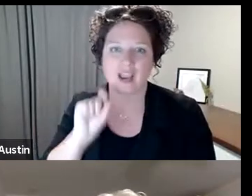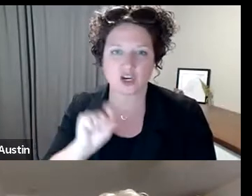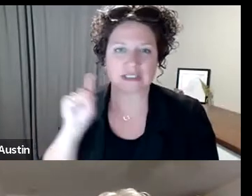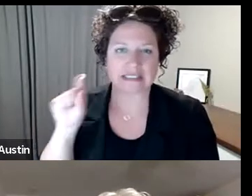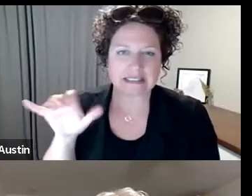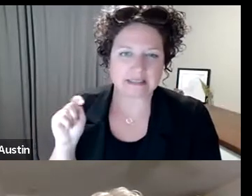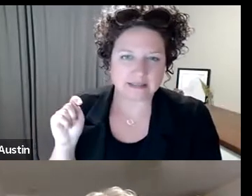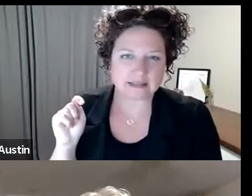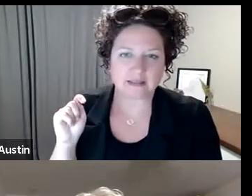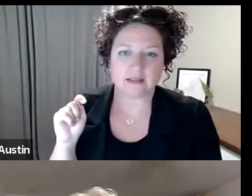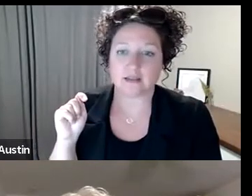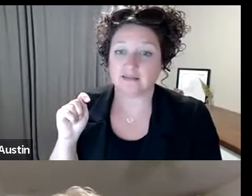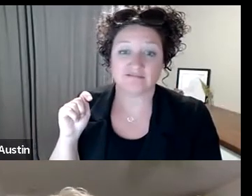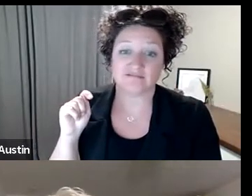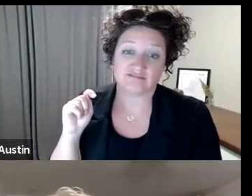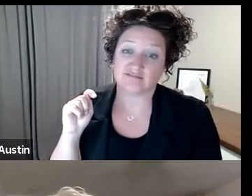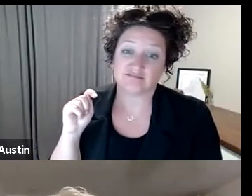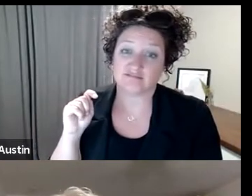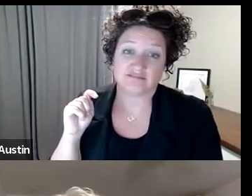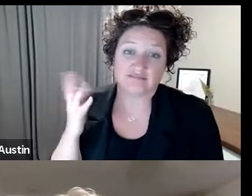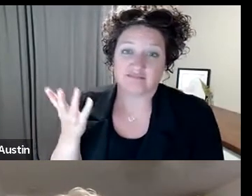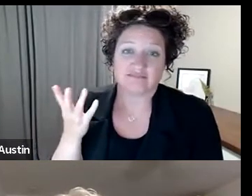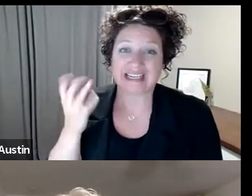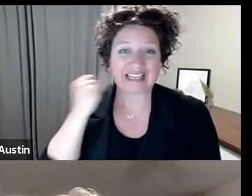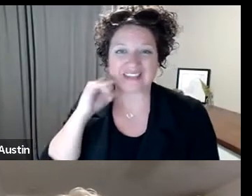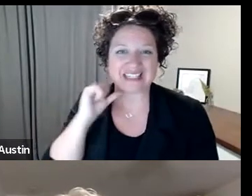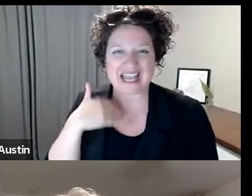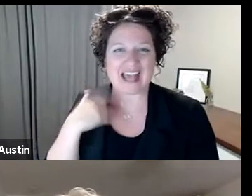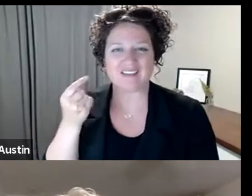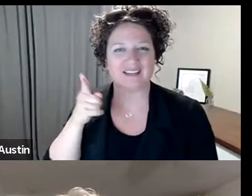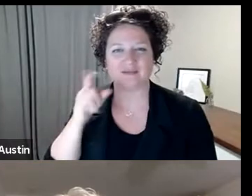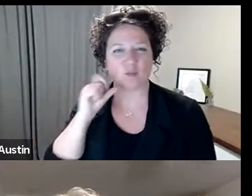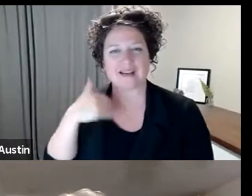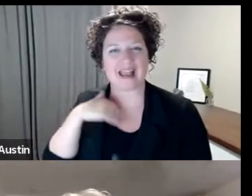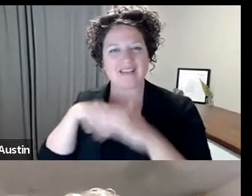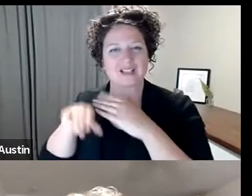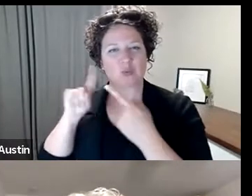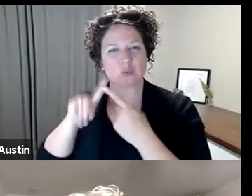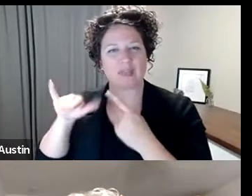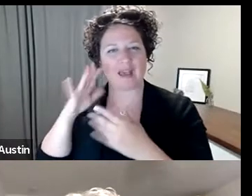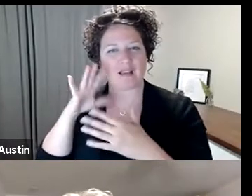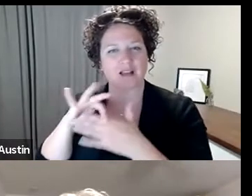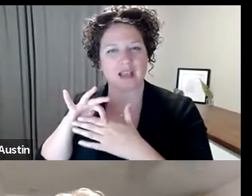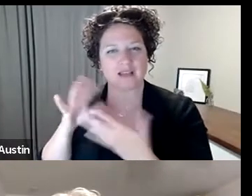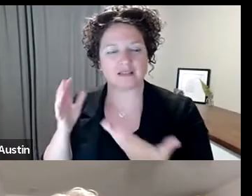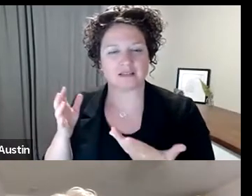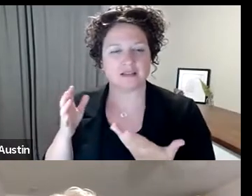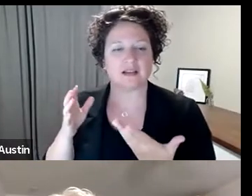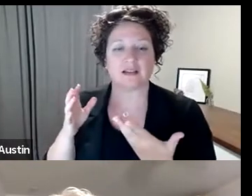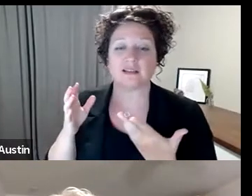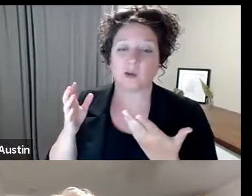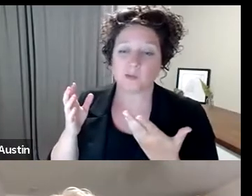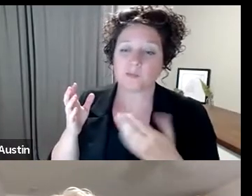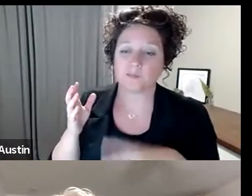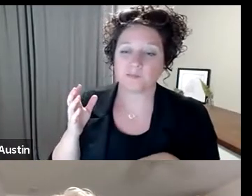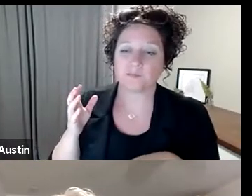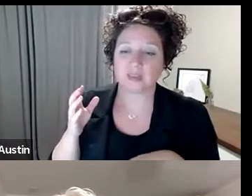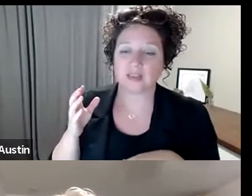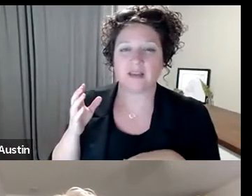it, who may otherwise, you know, miss out on access to that kind of content. And so that being said, in